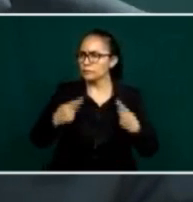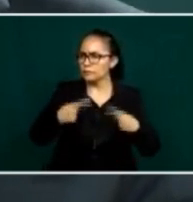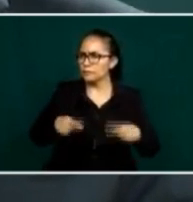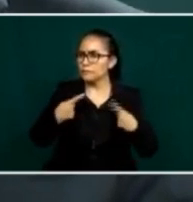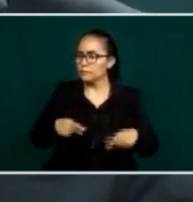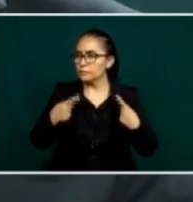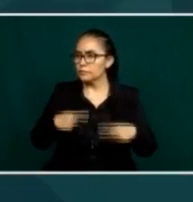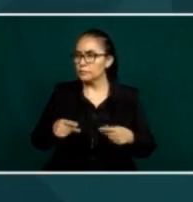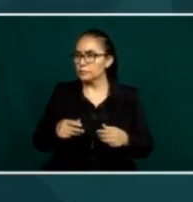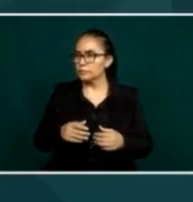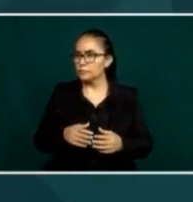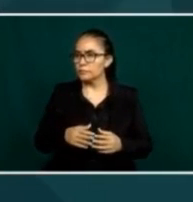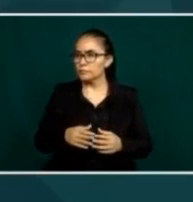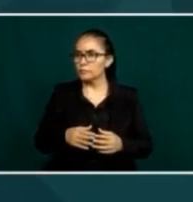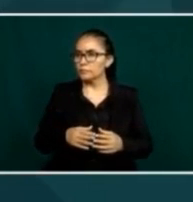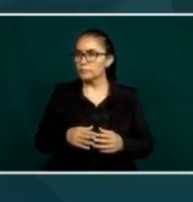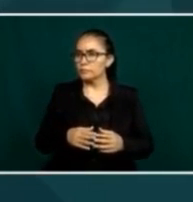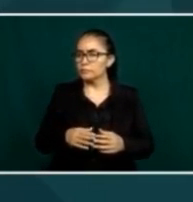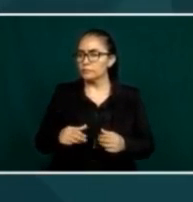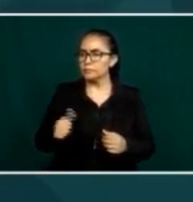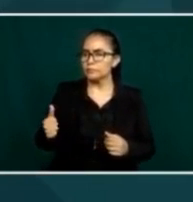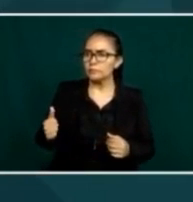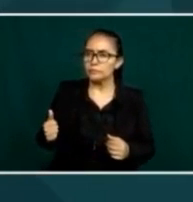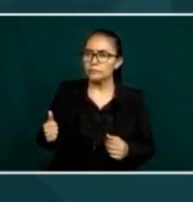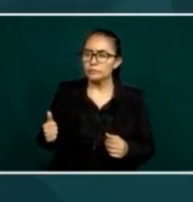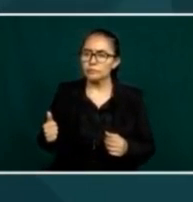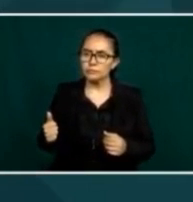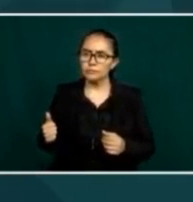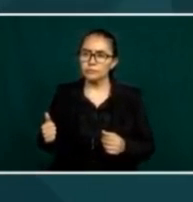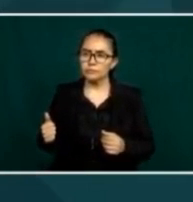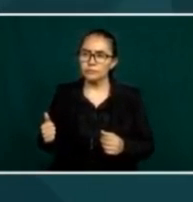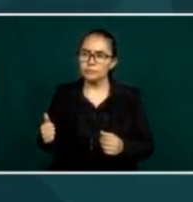that there were people with